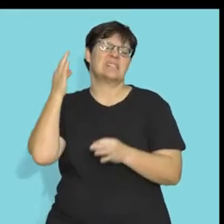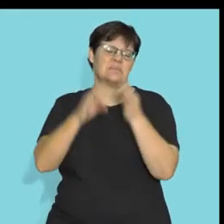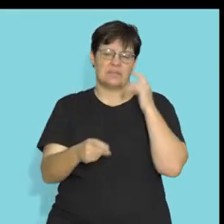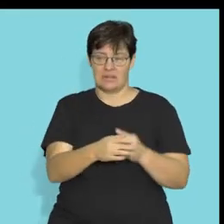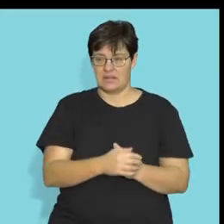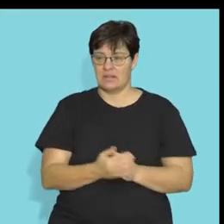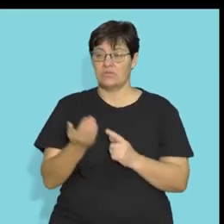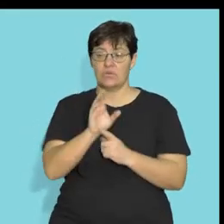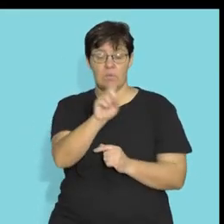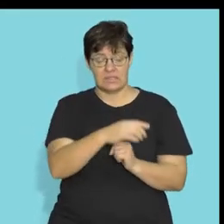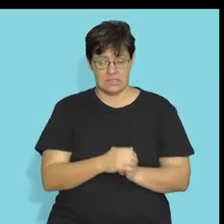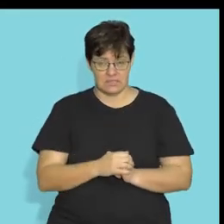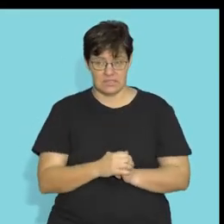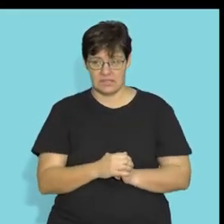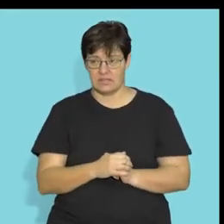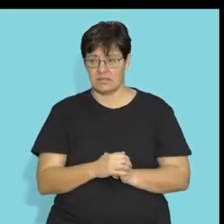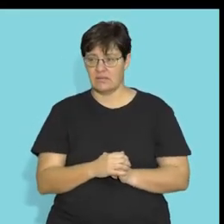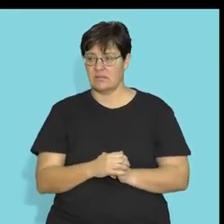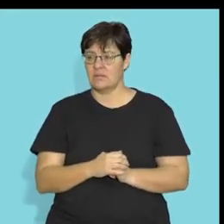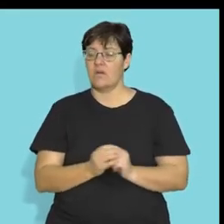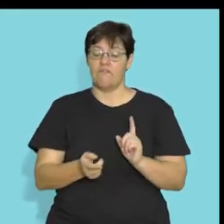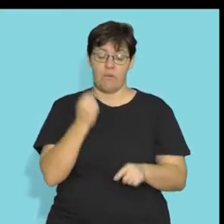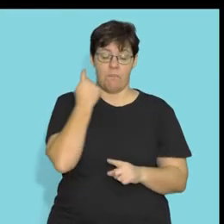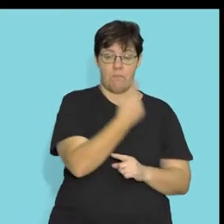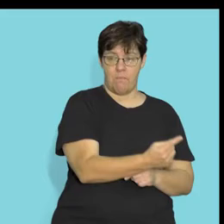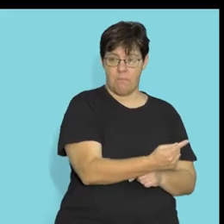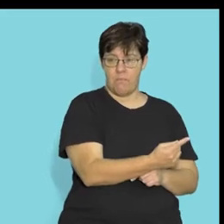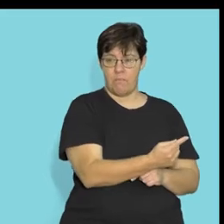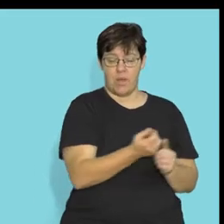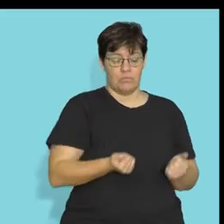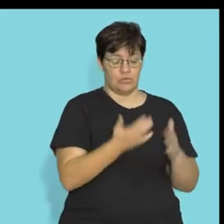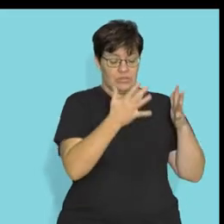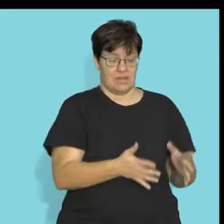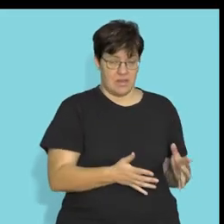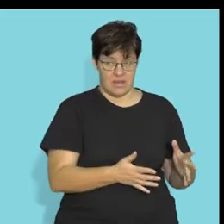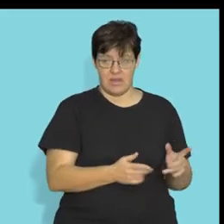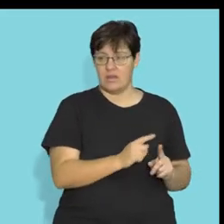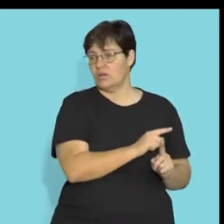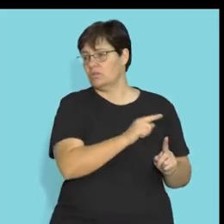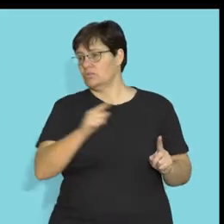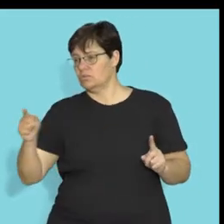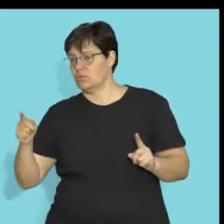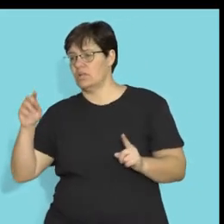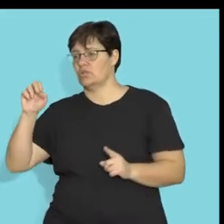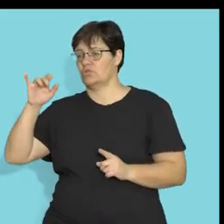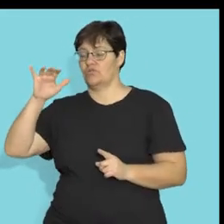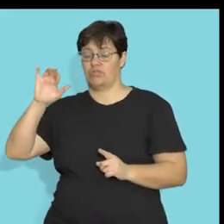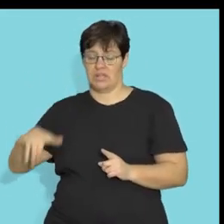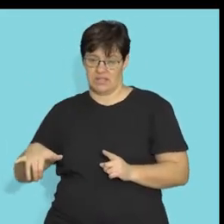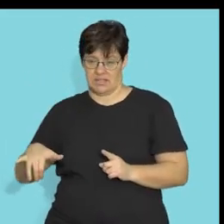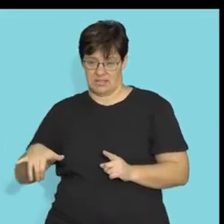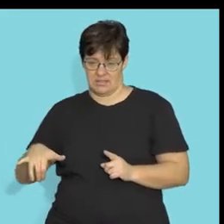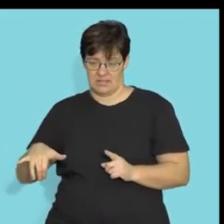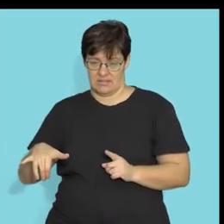illustration. It shows you the energy moving from your producer to your tertiary